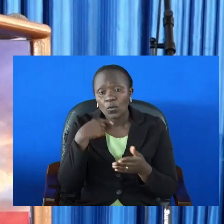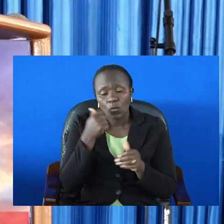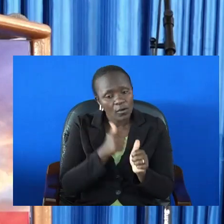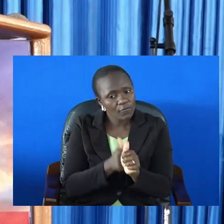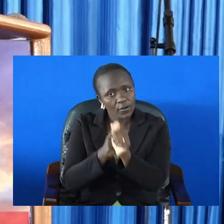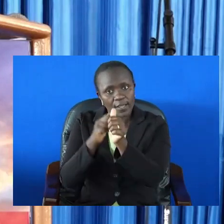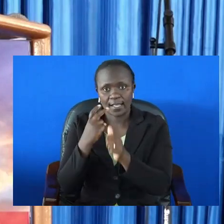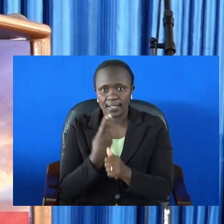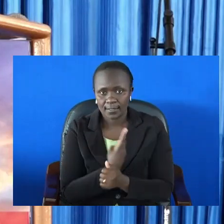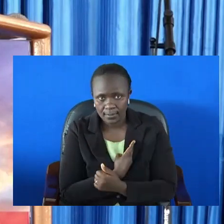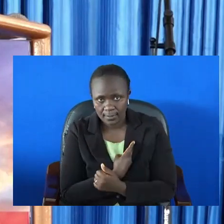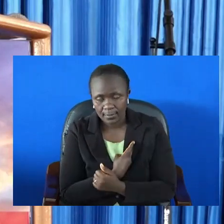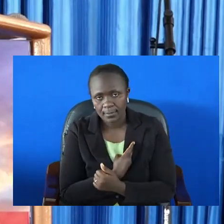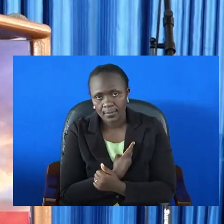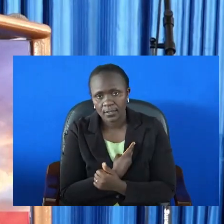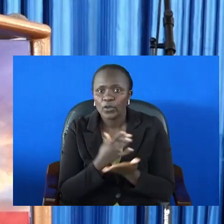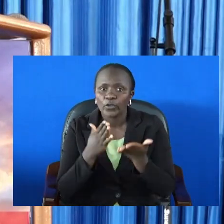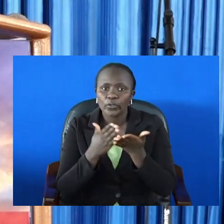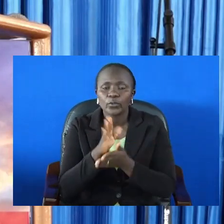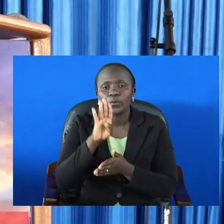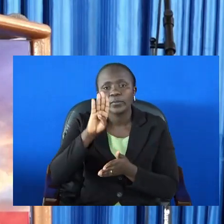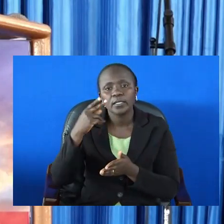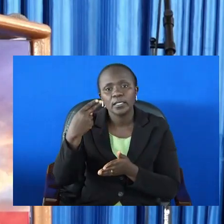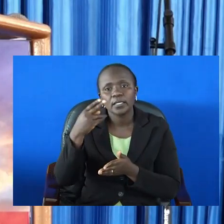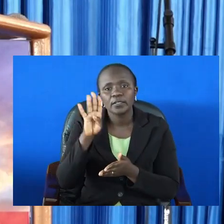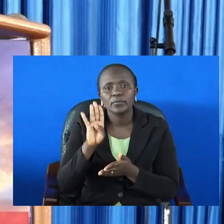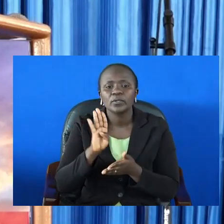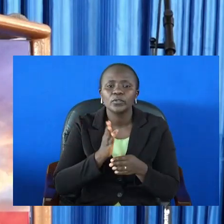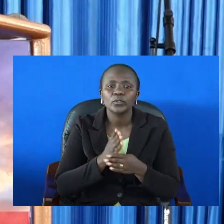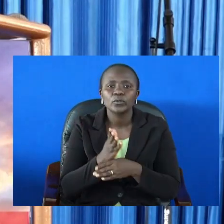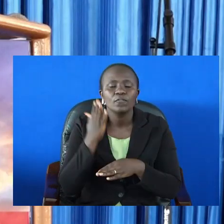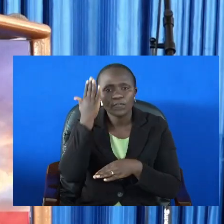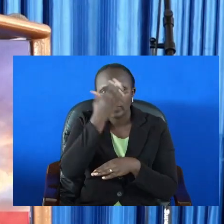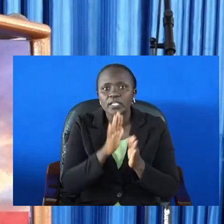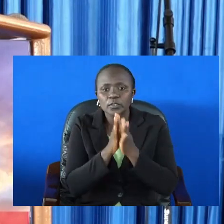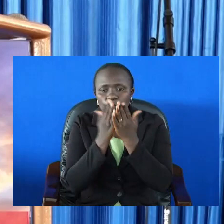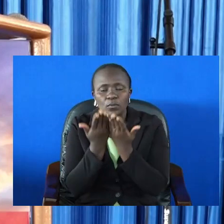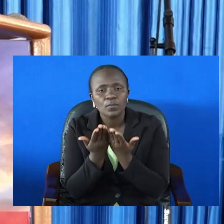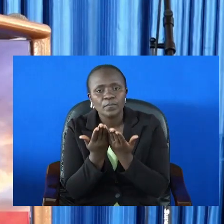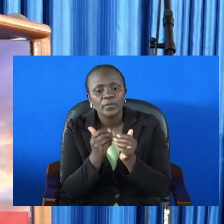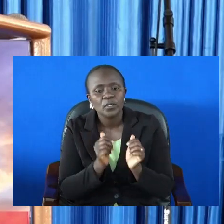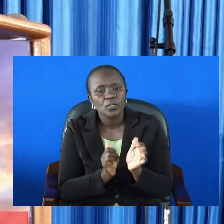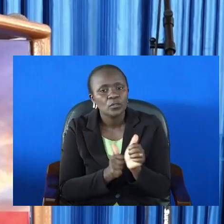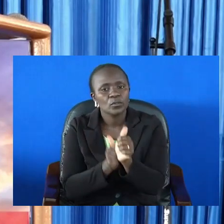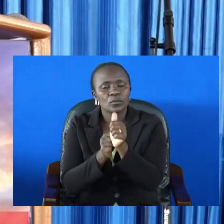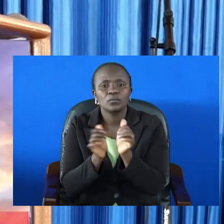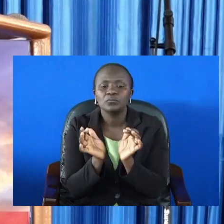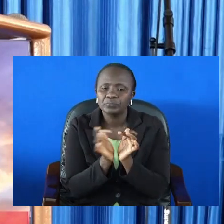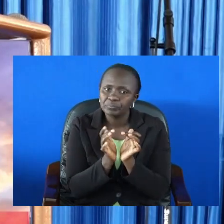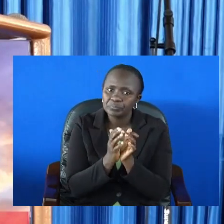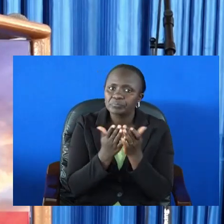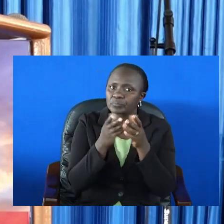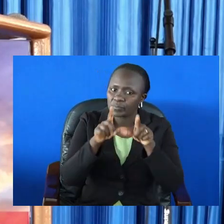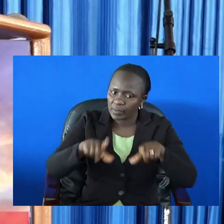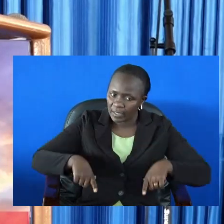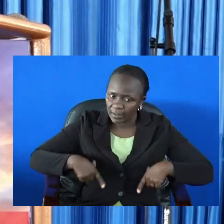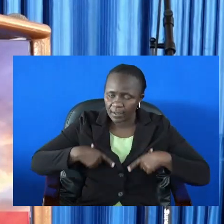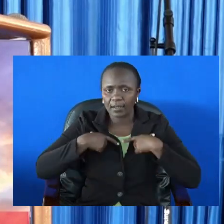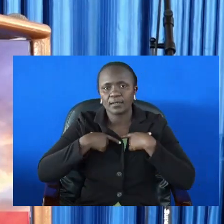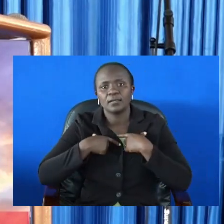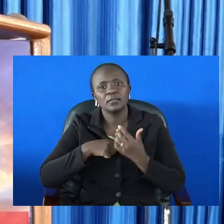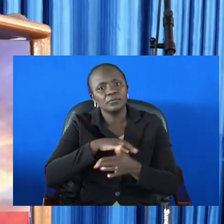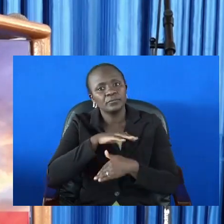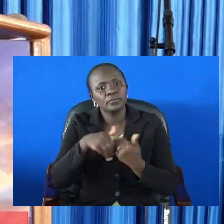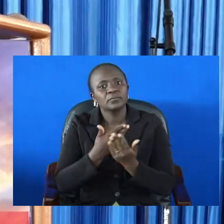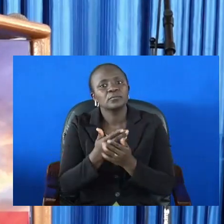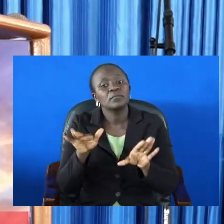following us through BHB, through Facebook, and those who are following us as we are streaming live, including